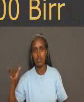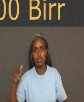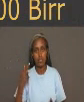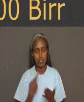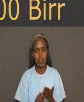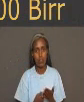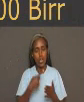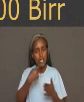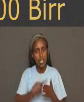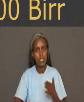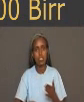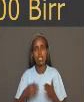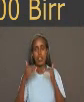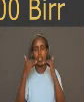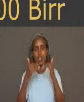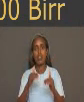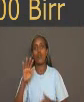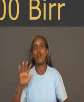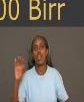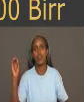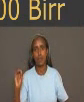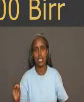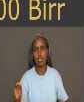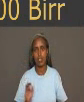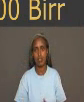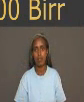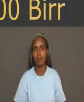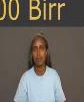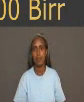taxed at a rate of 5%.